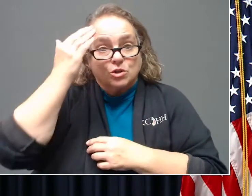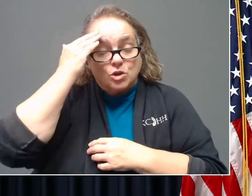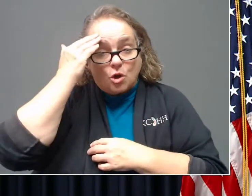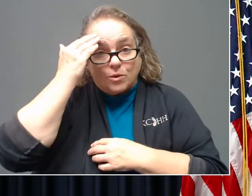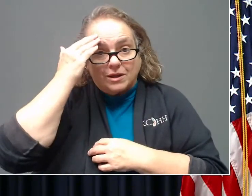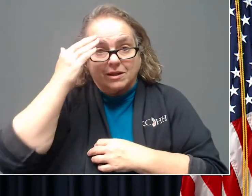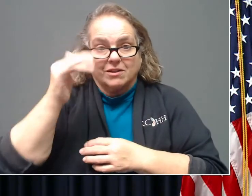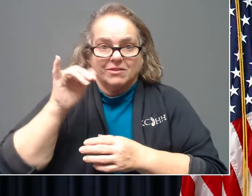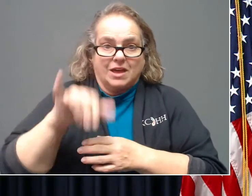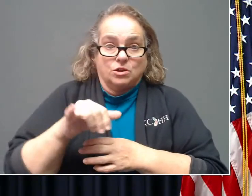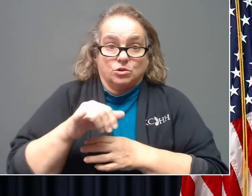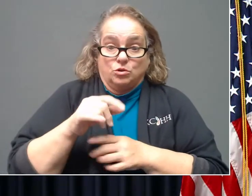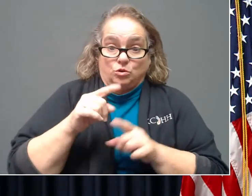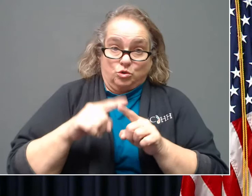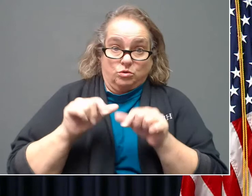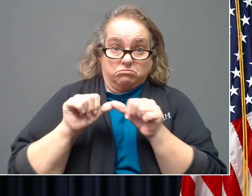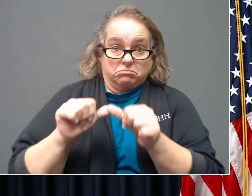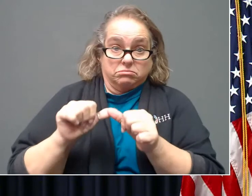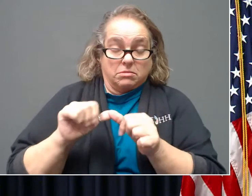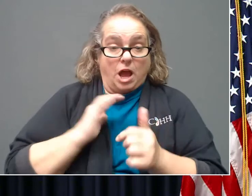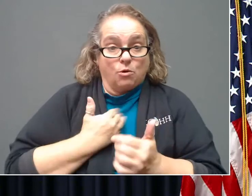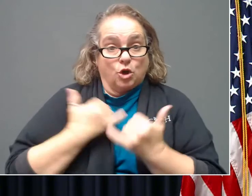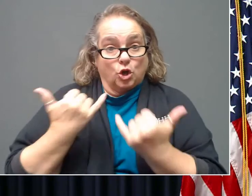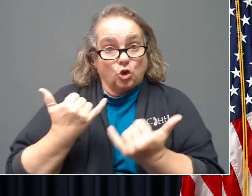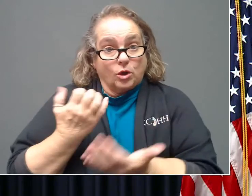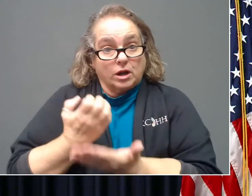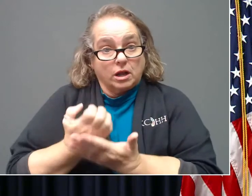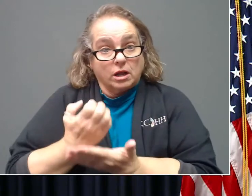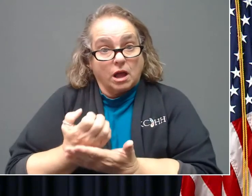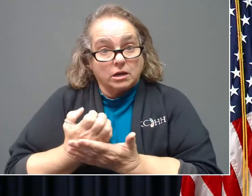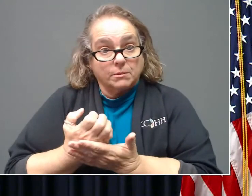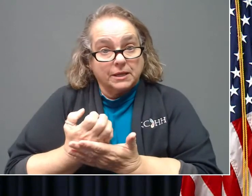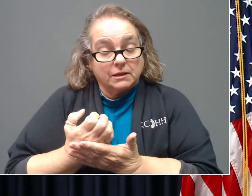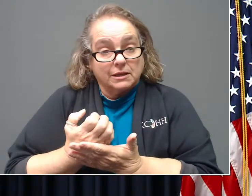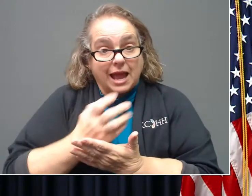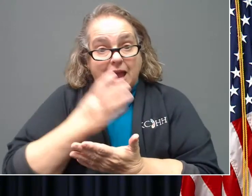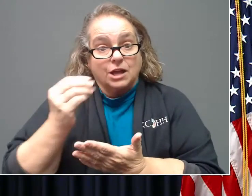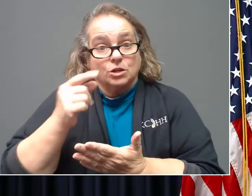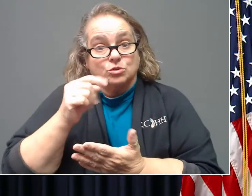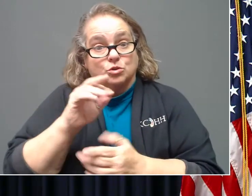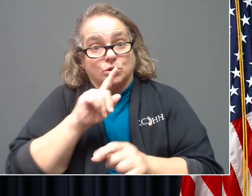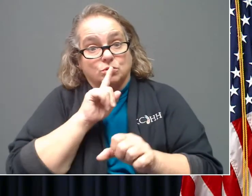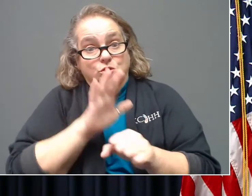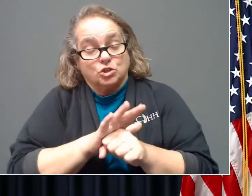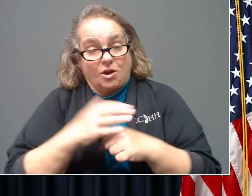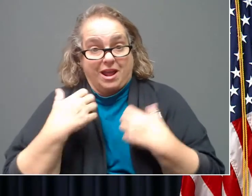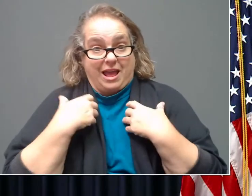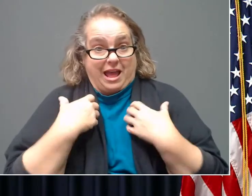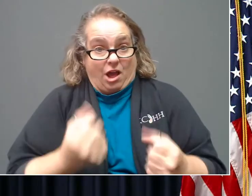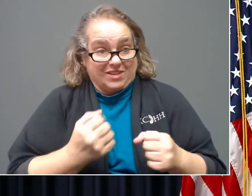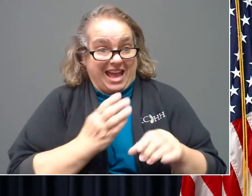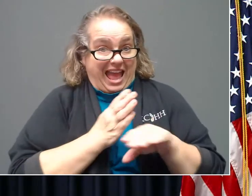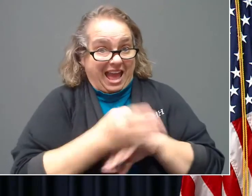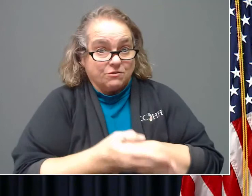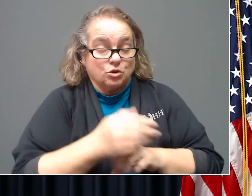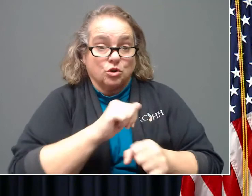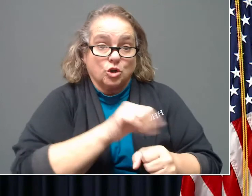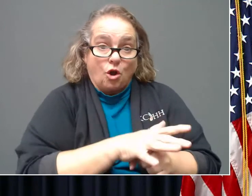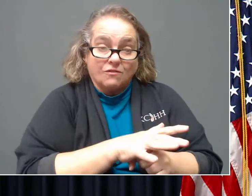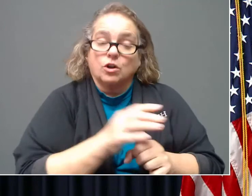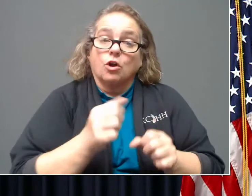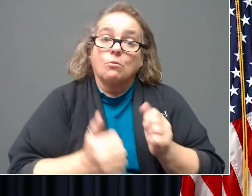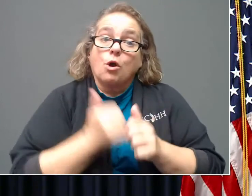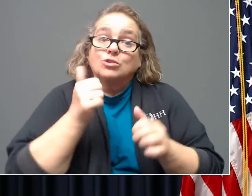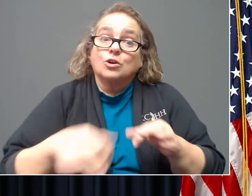to sustain our current economy and to ensure that it is healthy coming out of the pandemic, the most important thing we can do